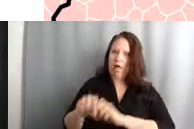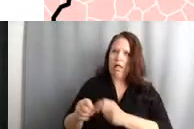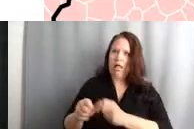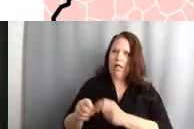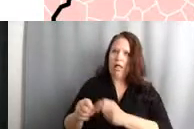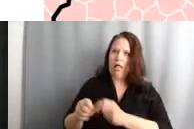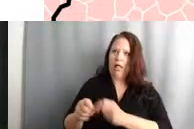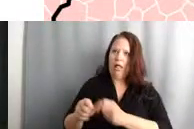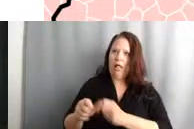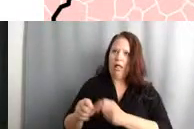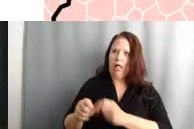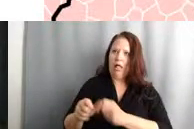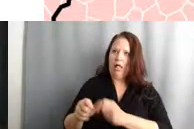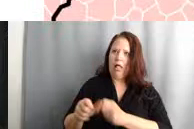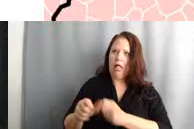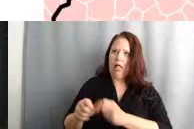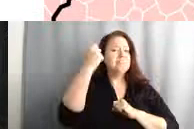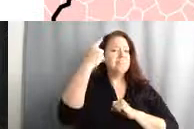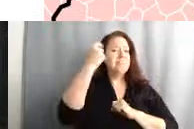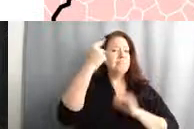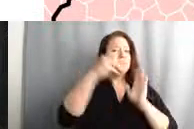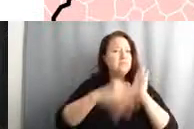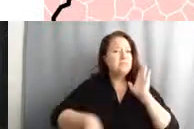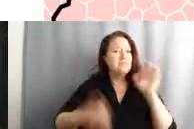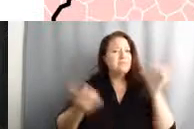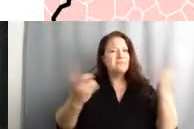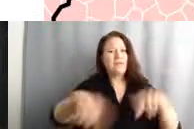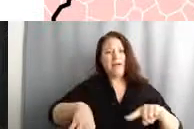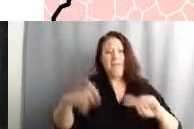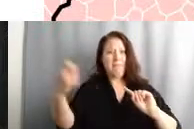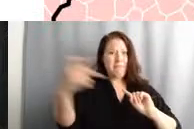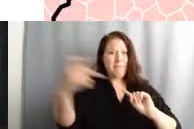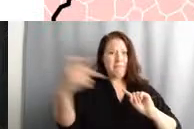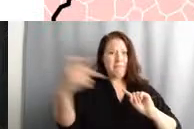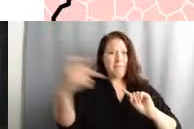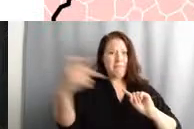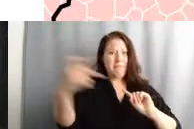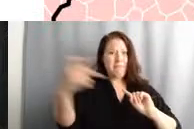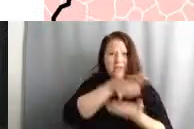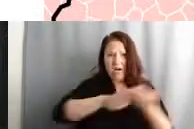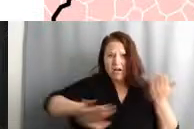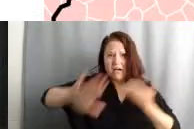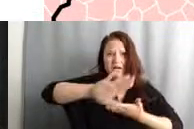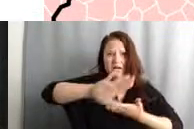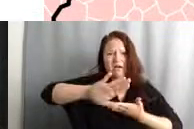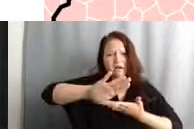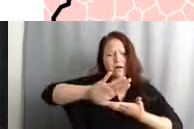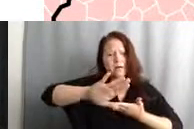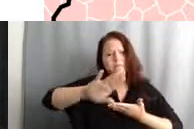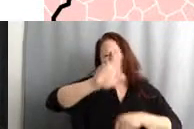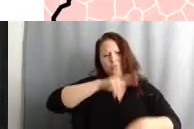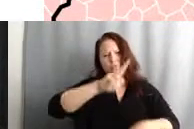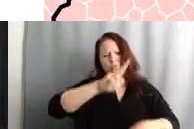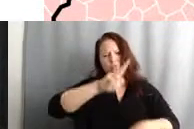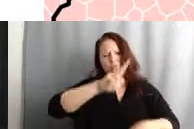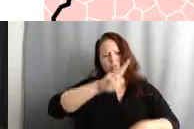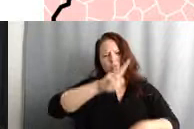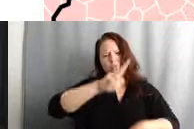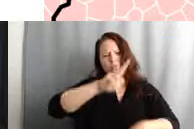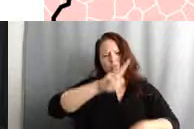when students come back to campus, whether it's to one of the regional campuses or come to Athens, we will see an increase in